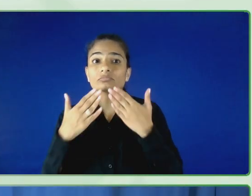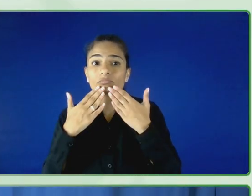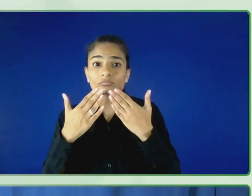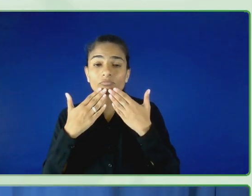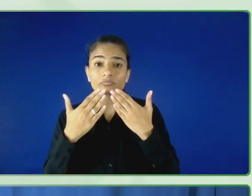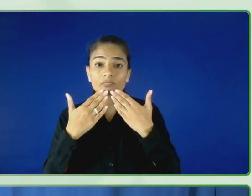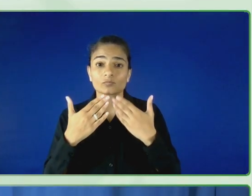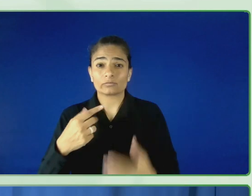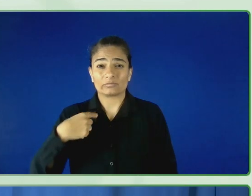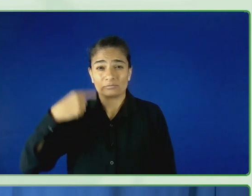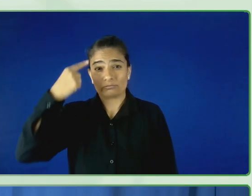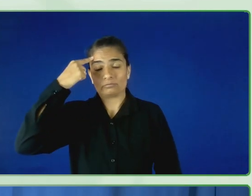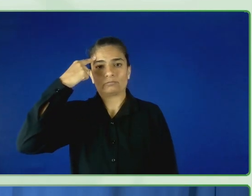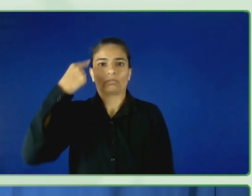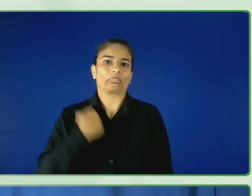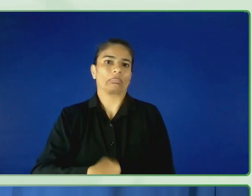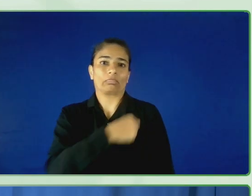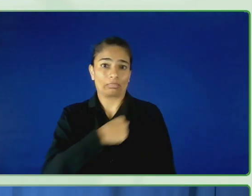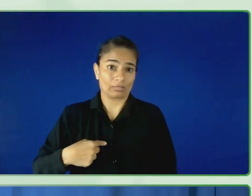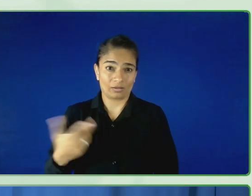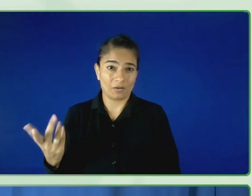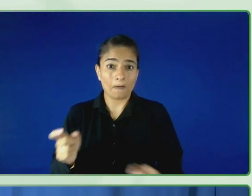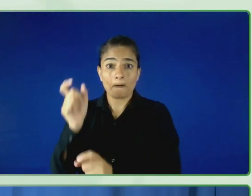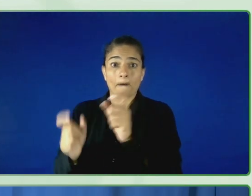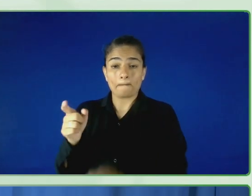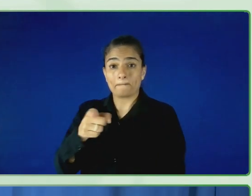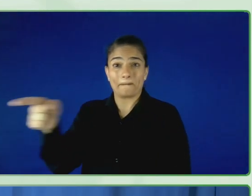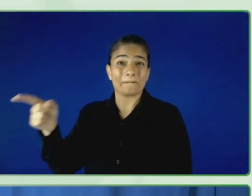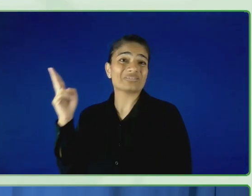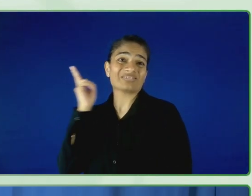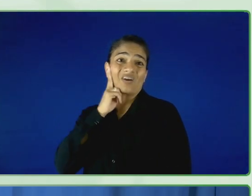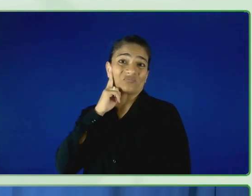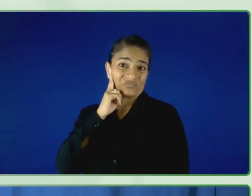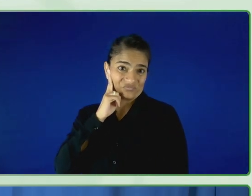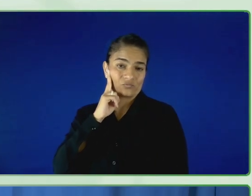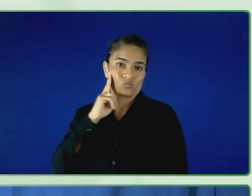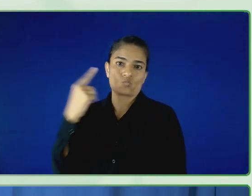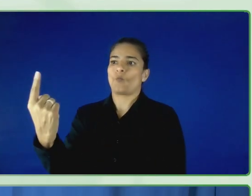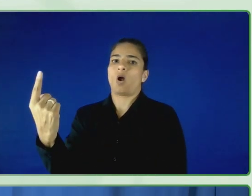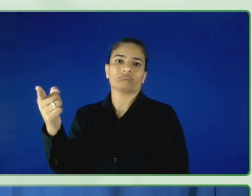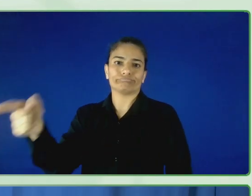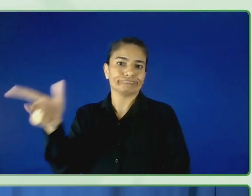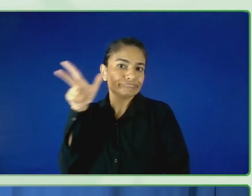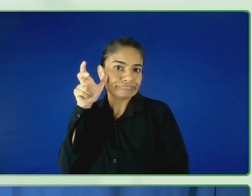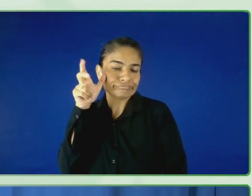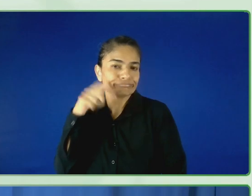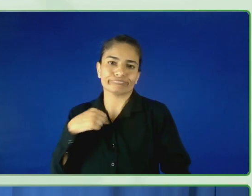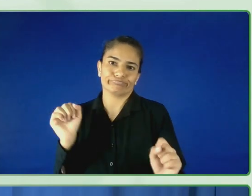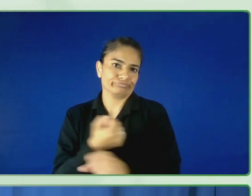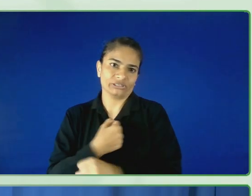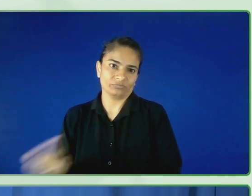deaf people, it's only the problem that they cannot hear me. We didn't understand as a